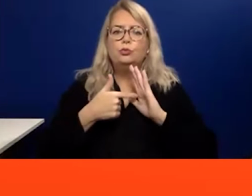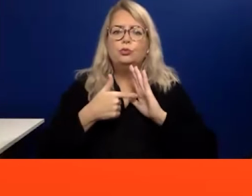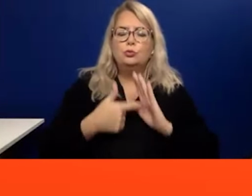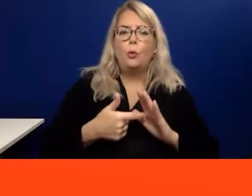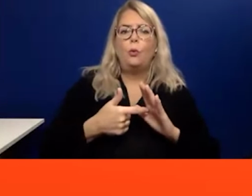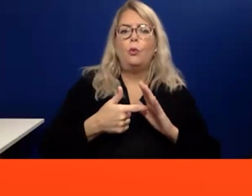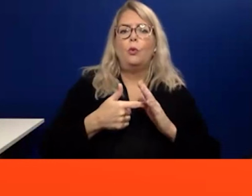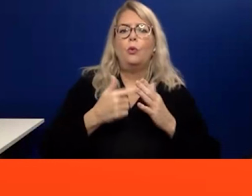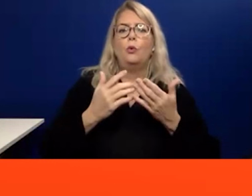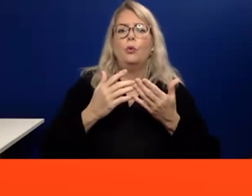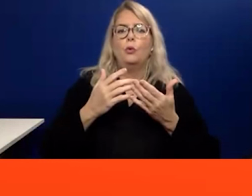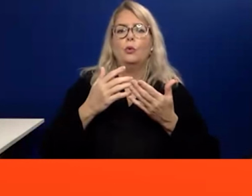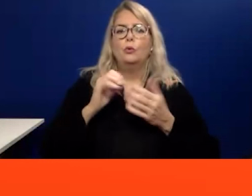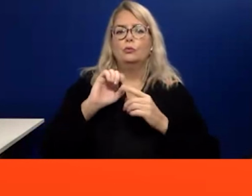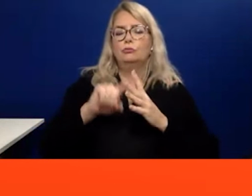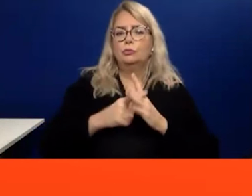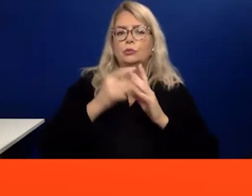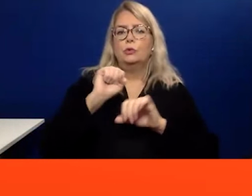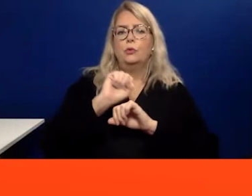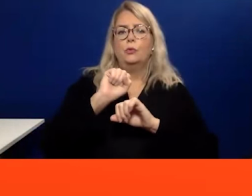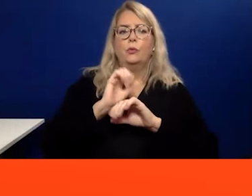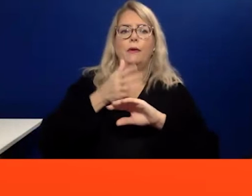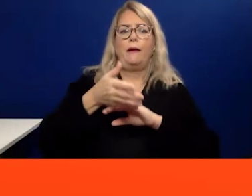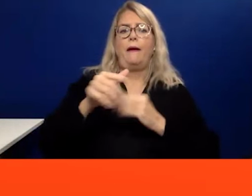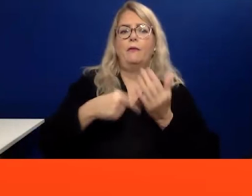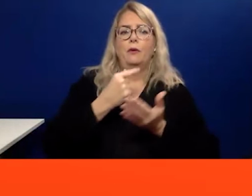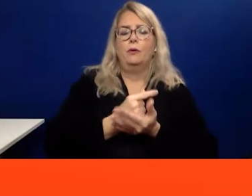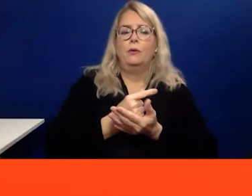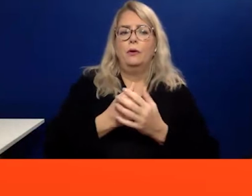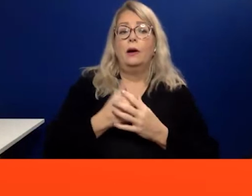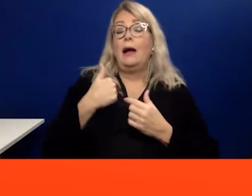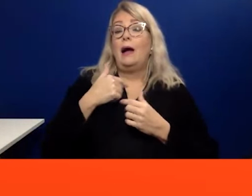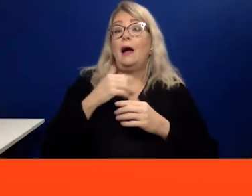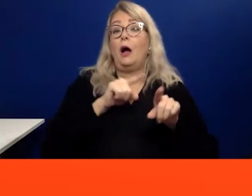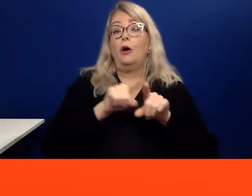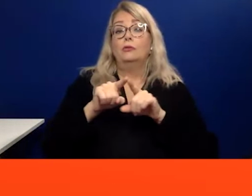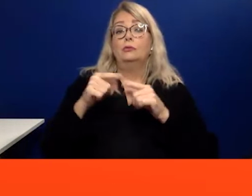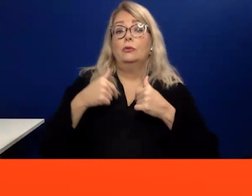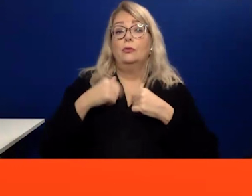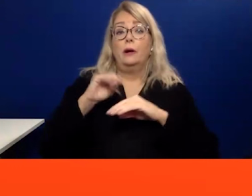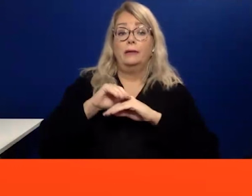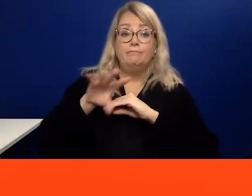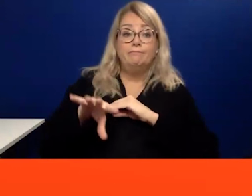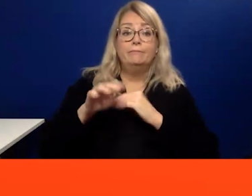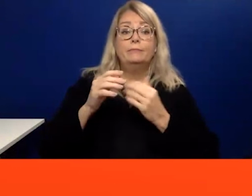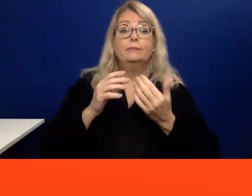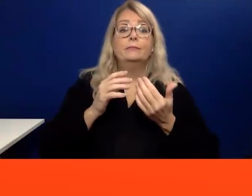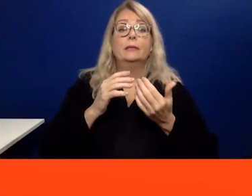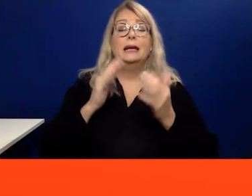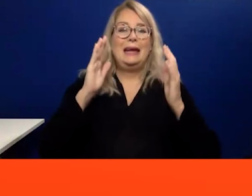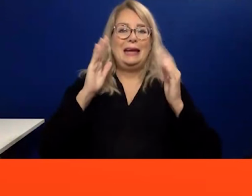the program? And I would also suggest, what would they expect them to do 6